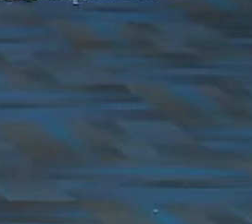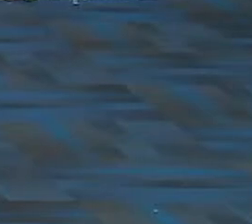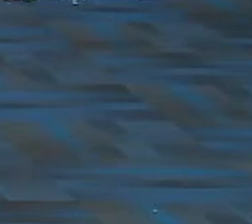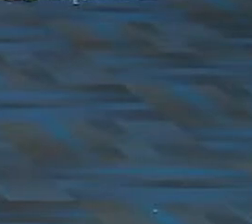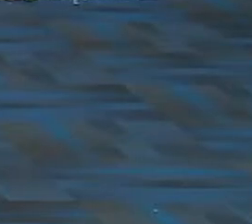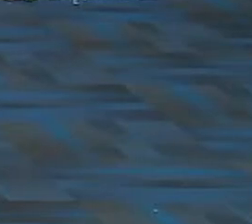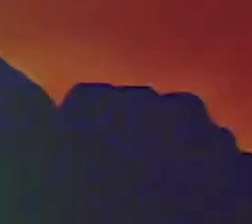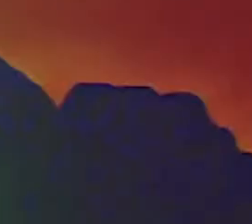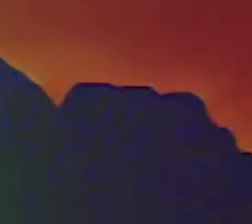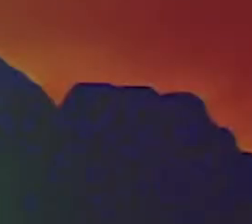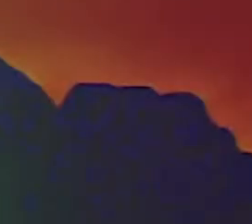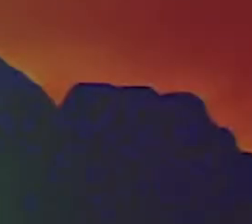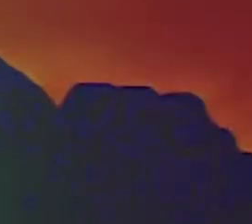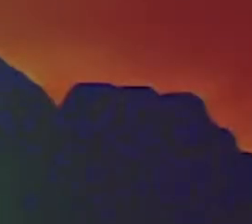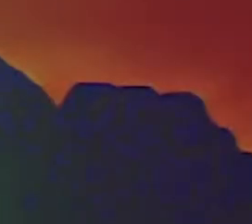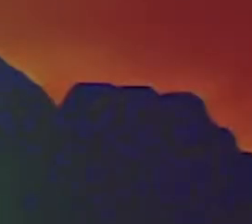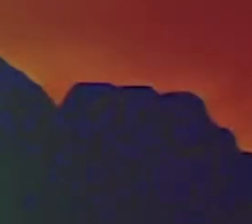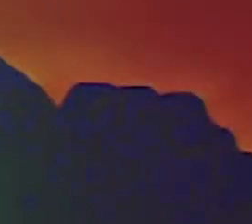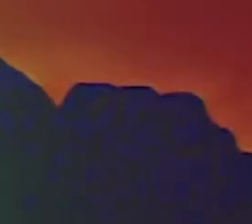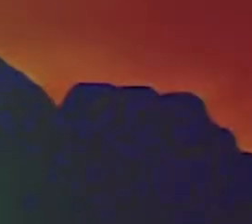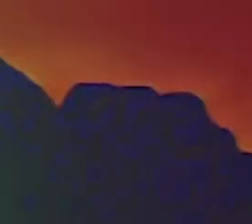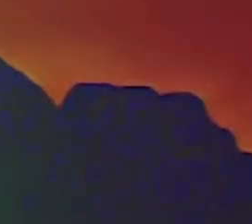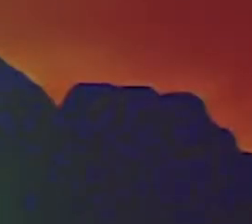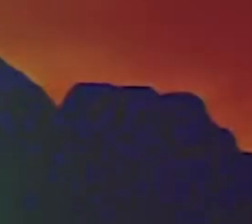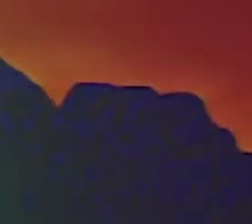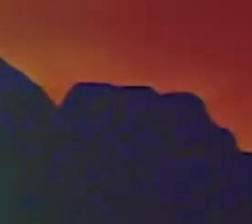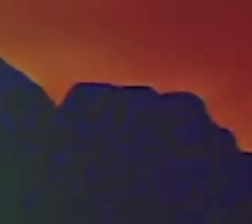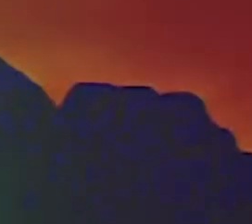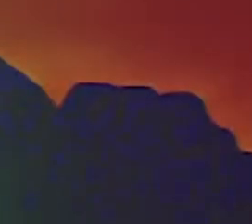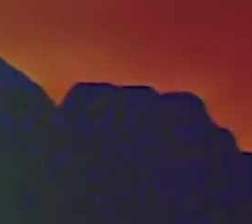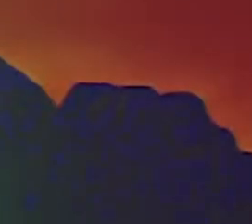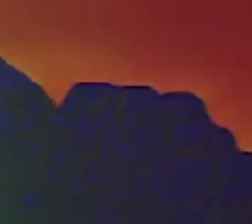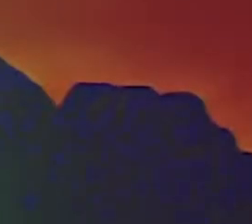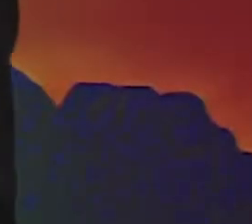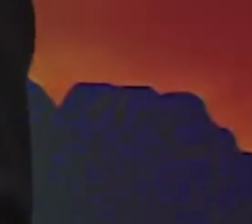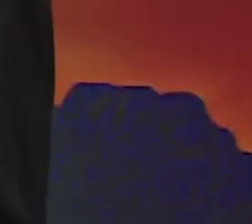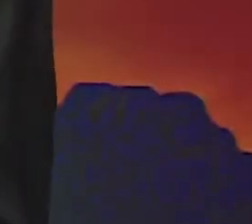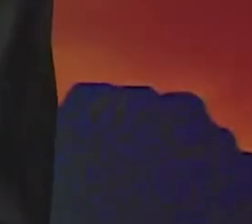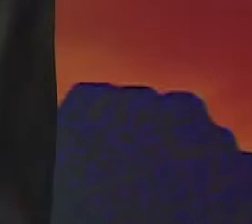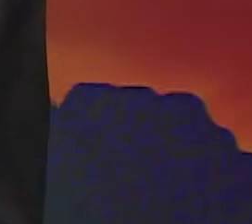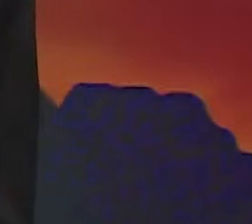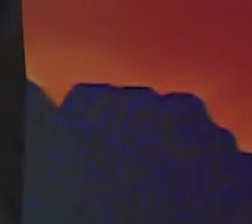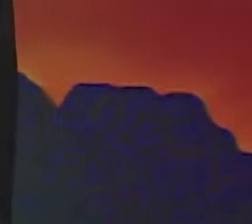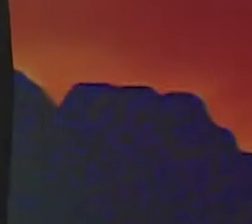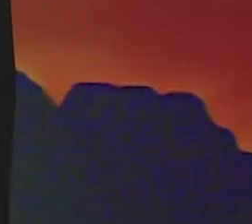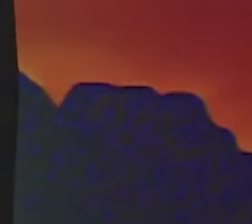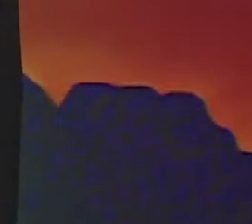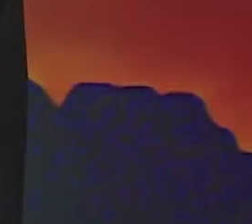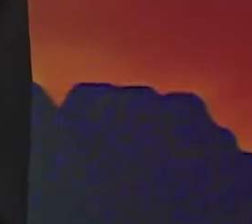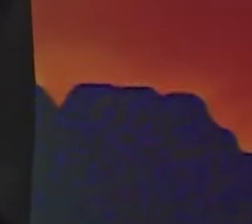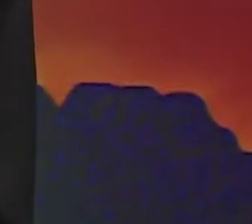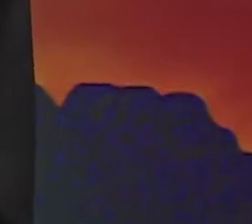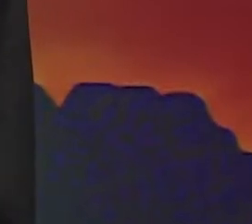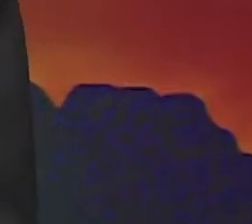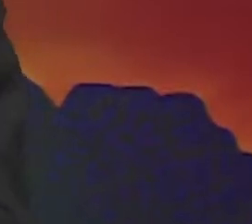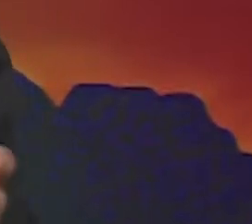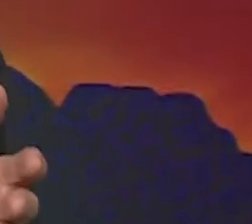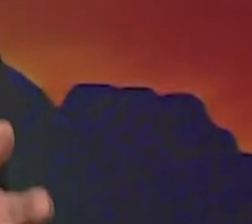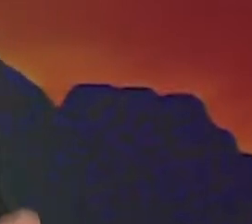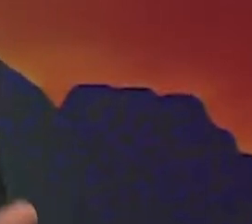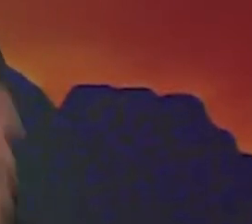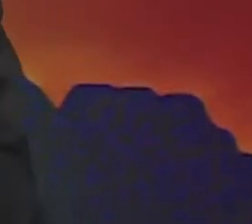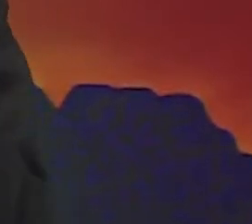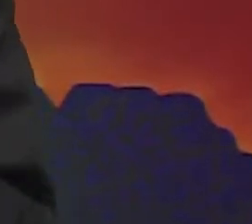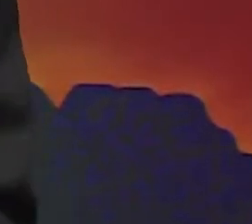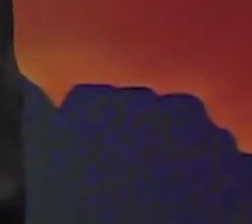continent of Africa, reports from Uganda of what God is doing there. The president of